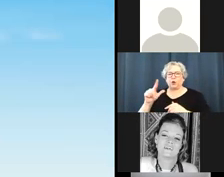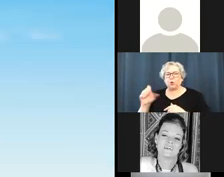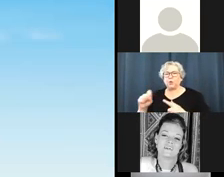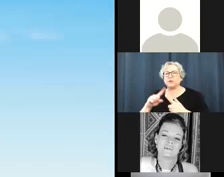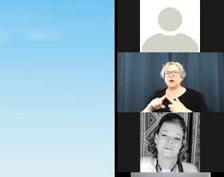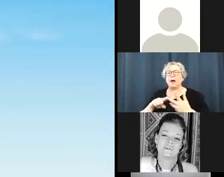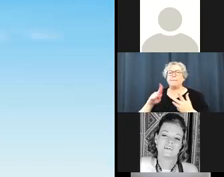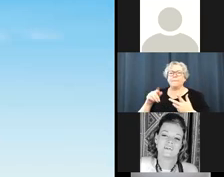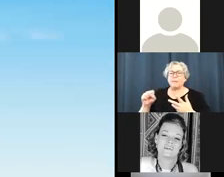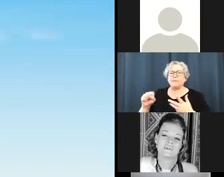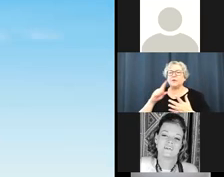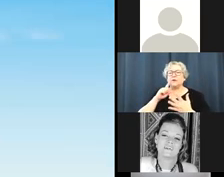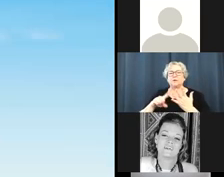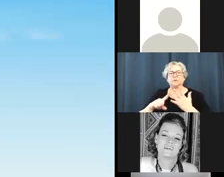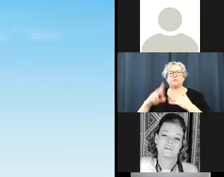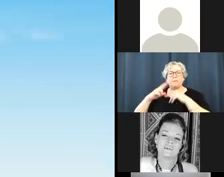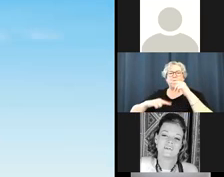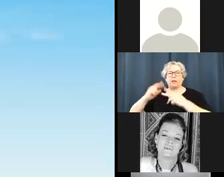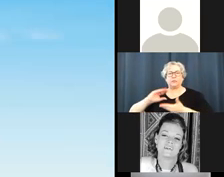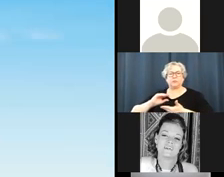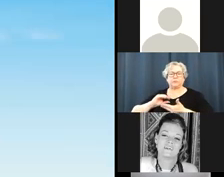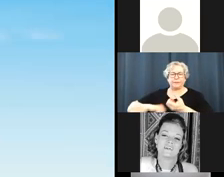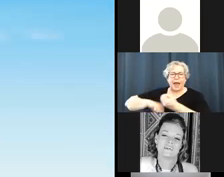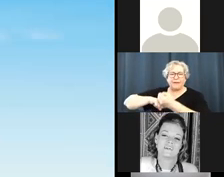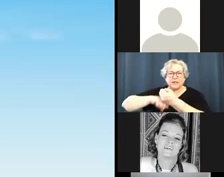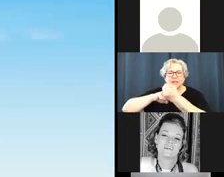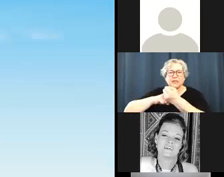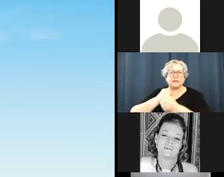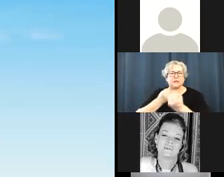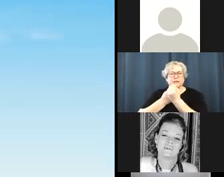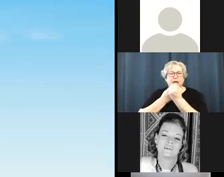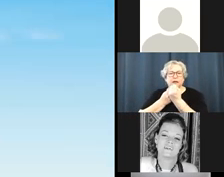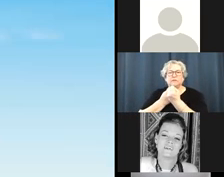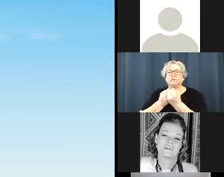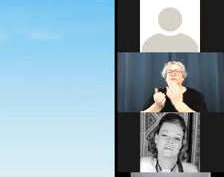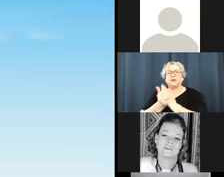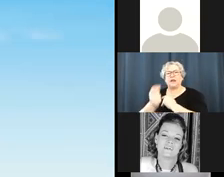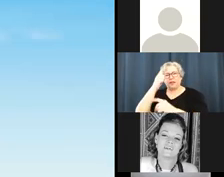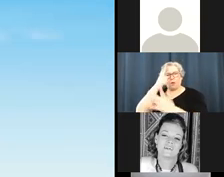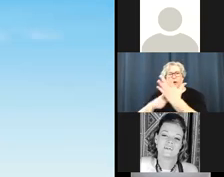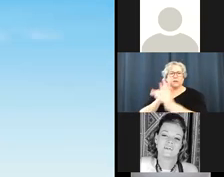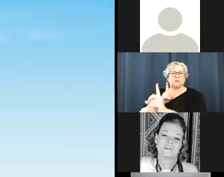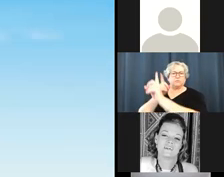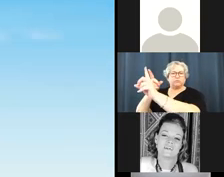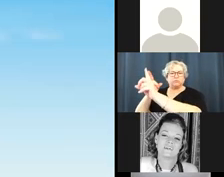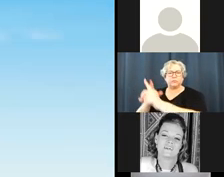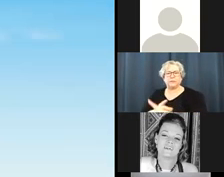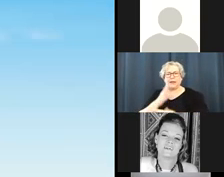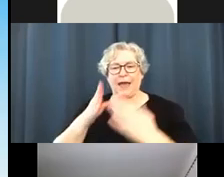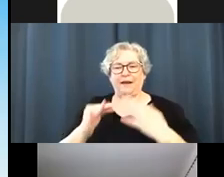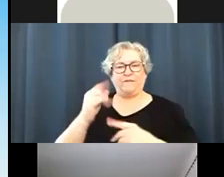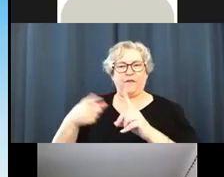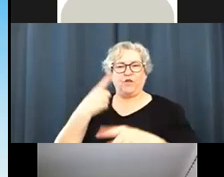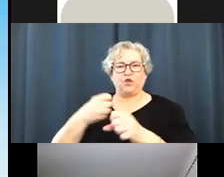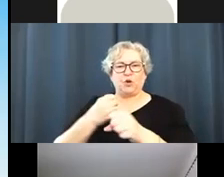one-pagers, really talking about building self-advocacy skills and keeping the end in mind. For year one, that was